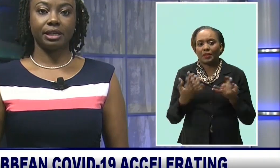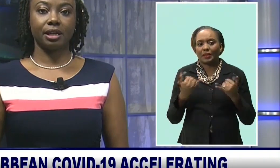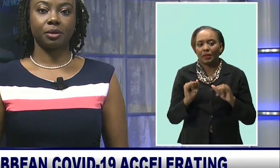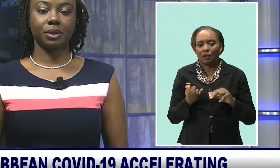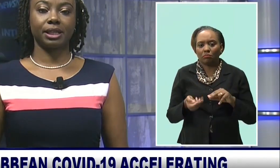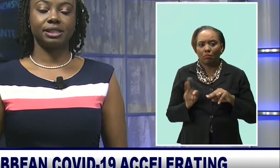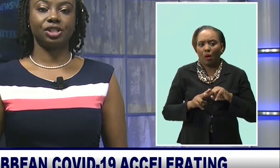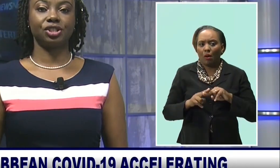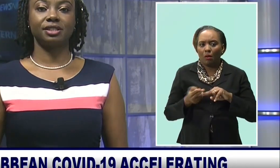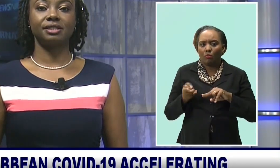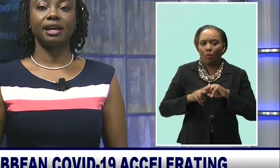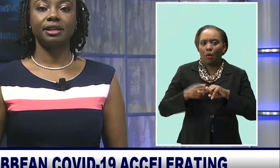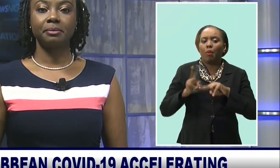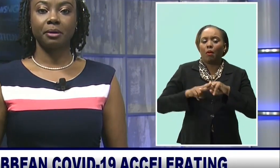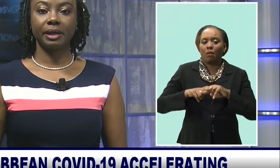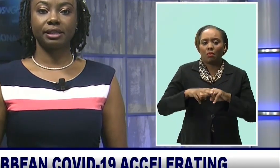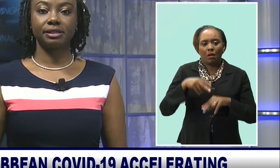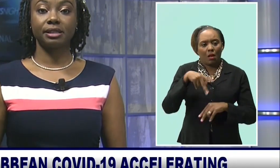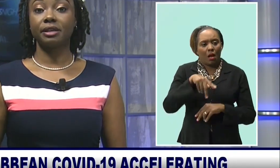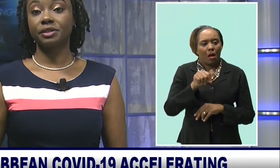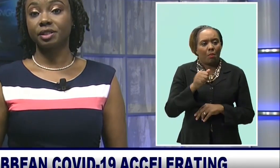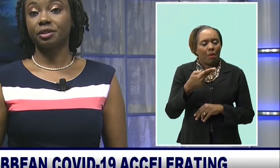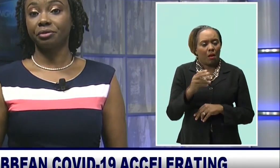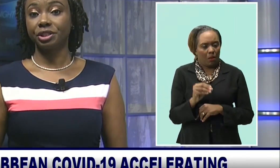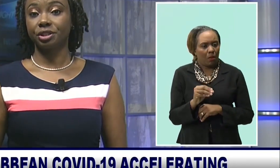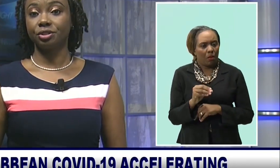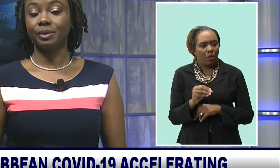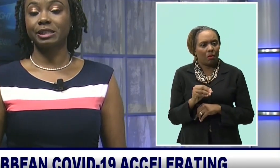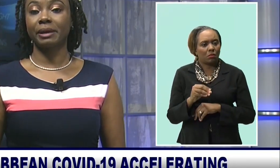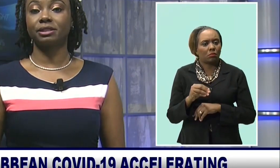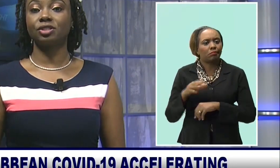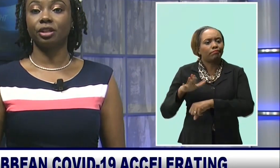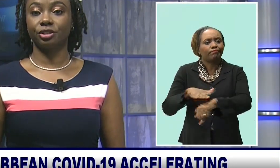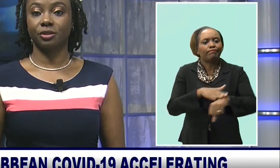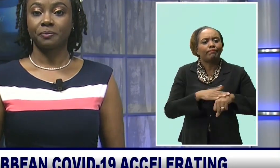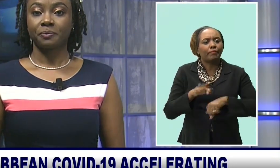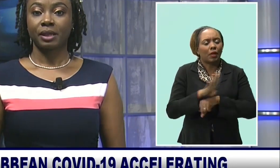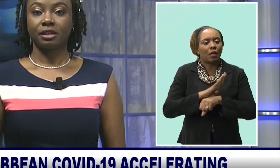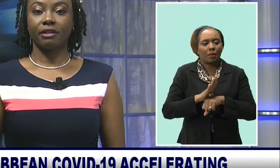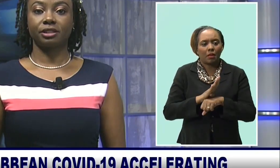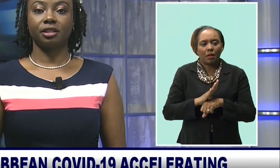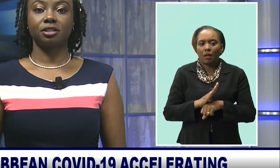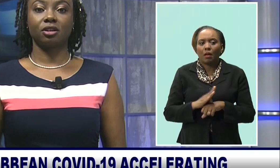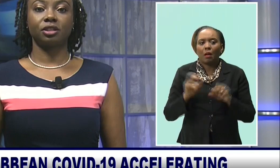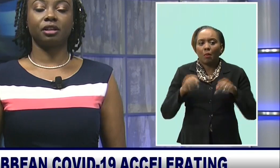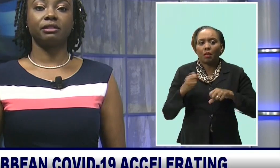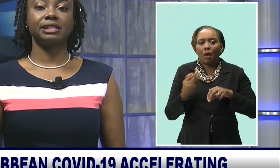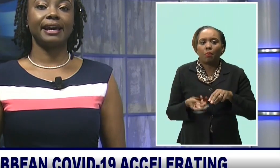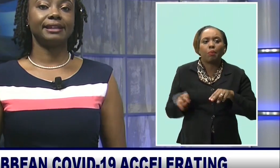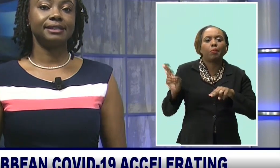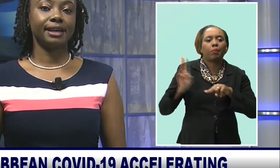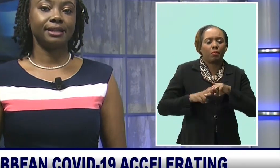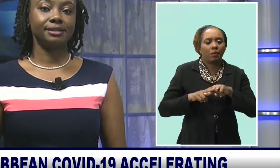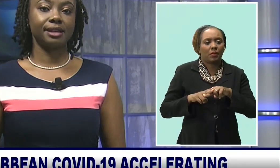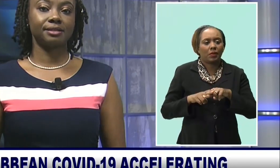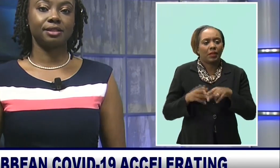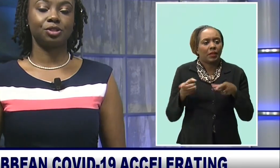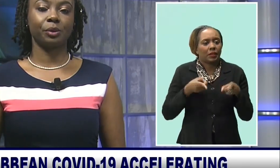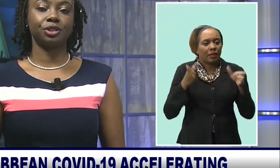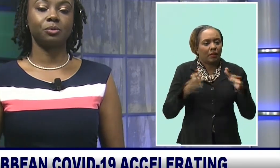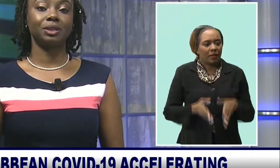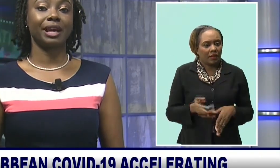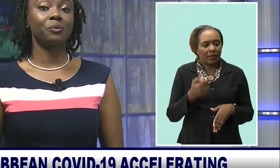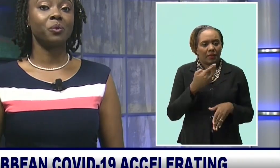American Health Organization is telling Barbados and others in the region to expect a surge. Director Dr. Carissa Etienne says